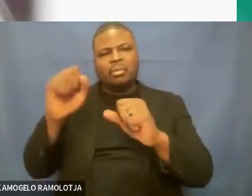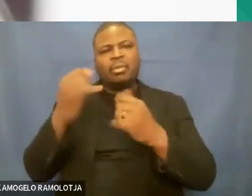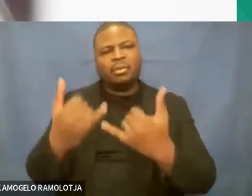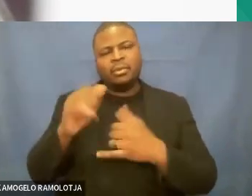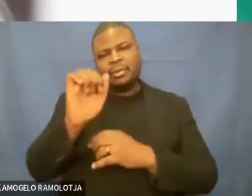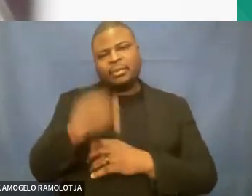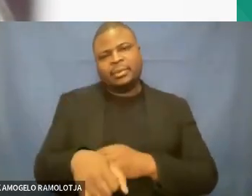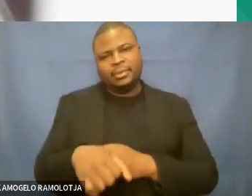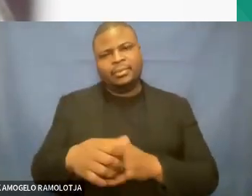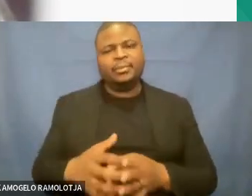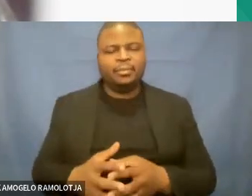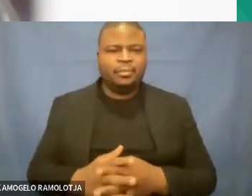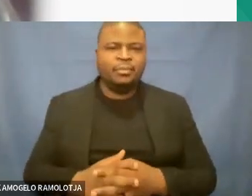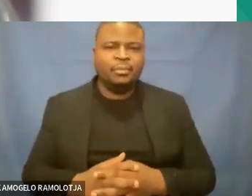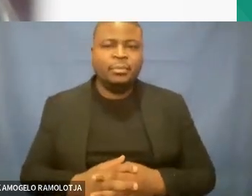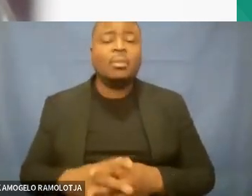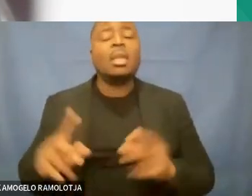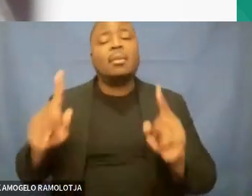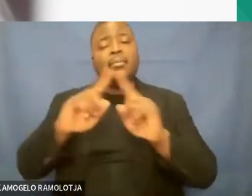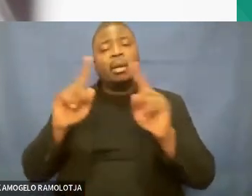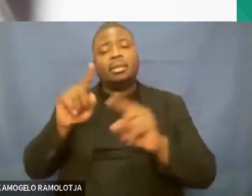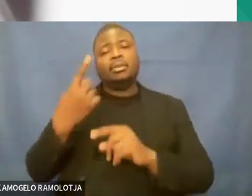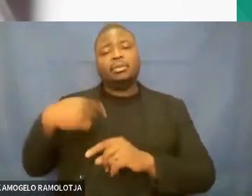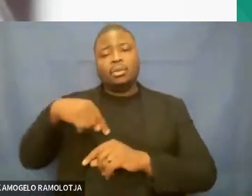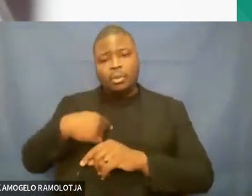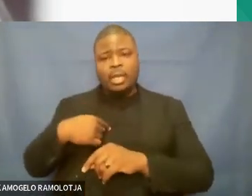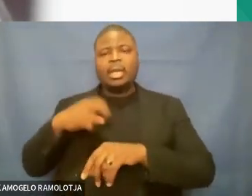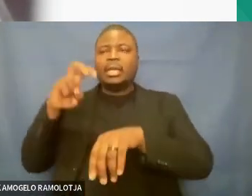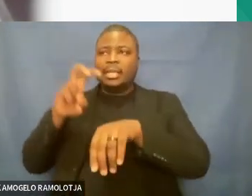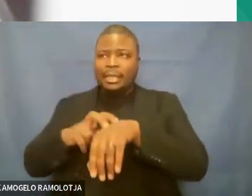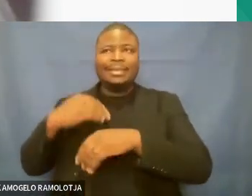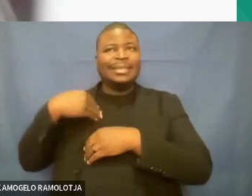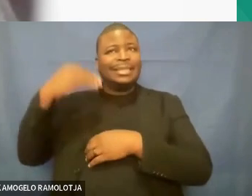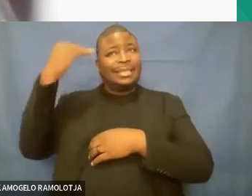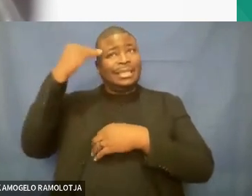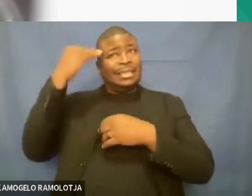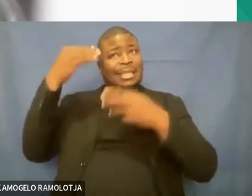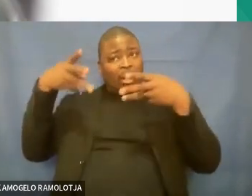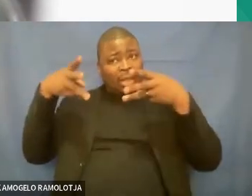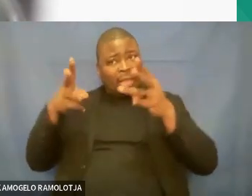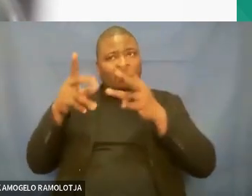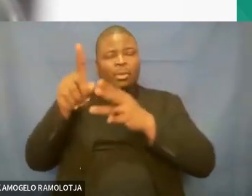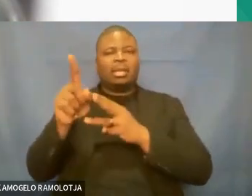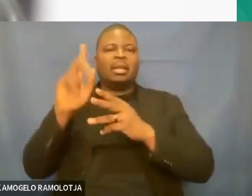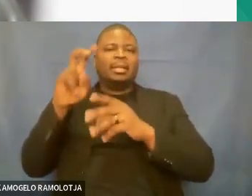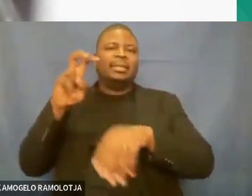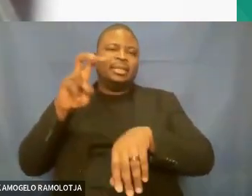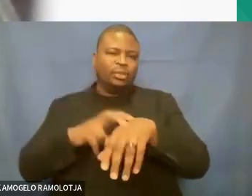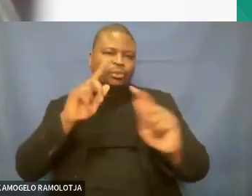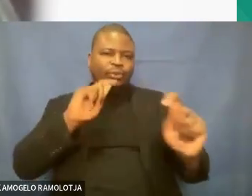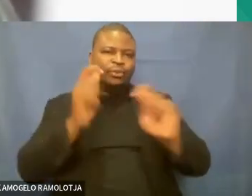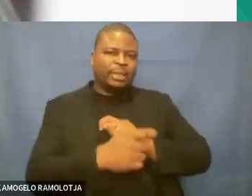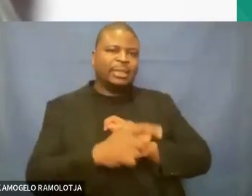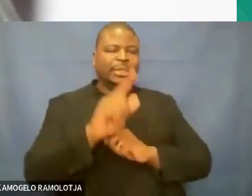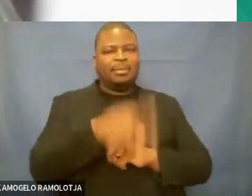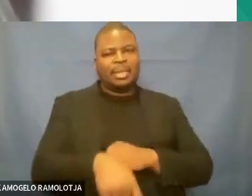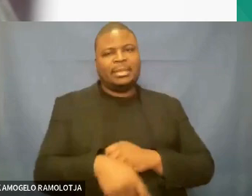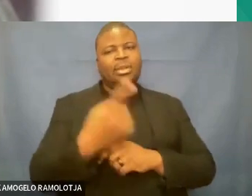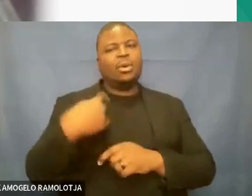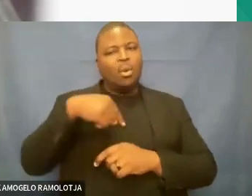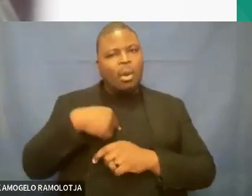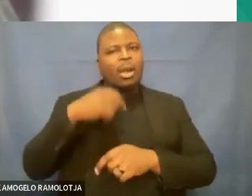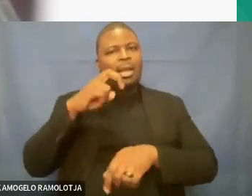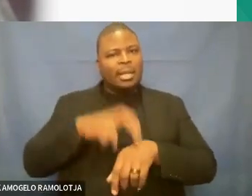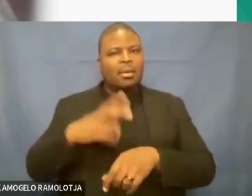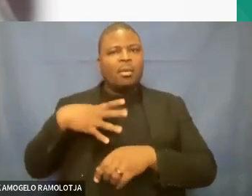of like approach to say we need to change the whole mindset and make sure that we revolutionize